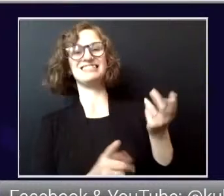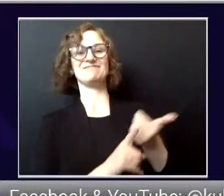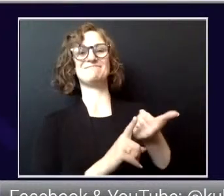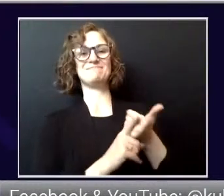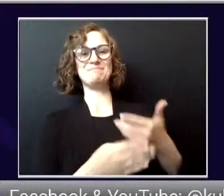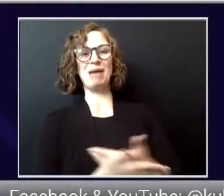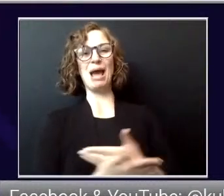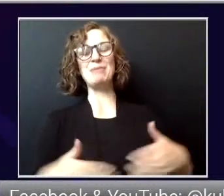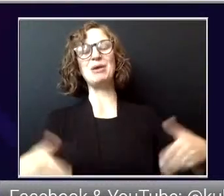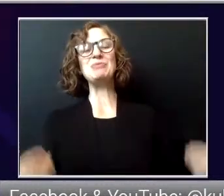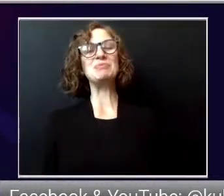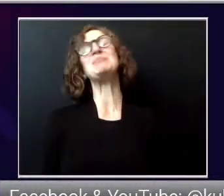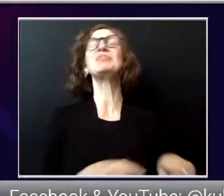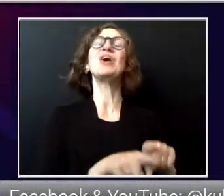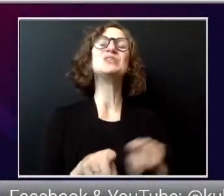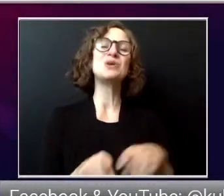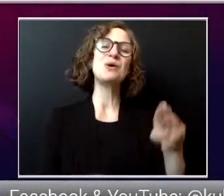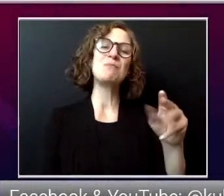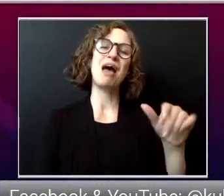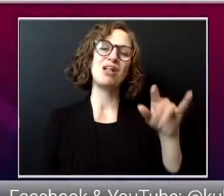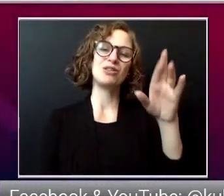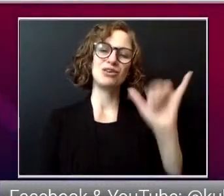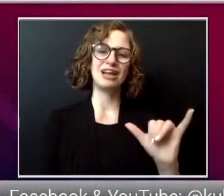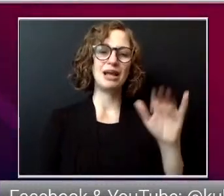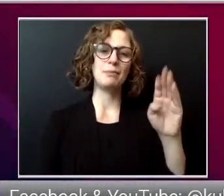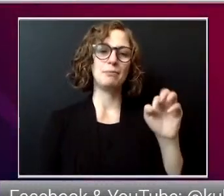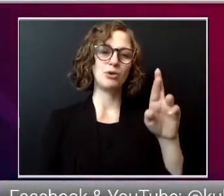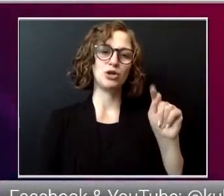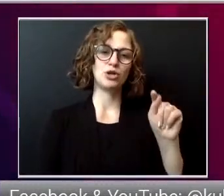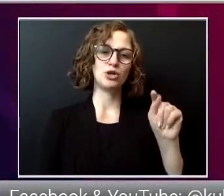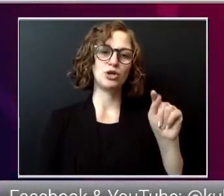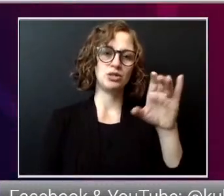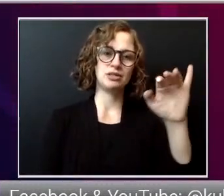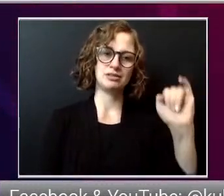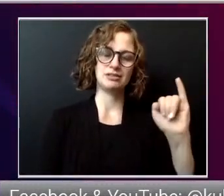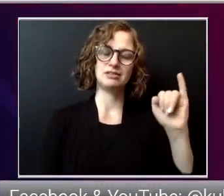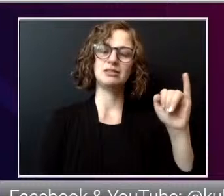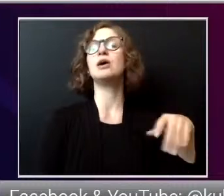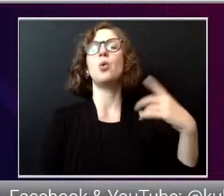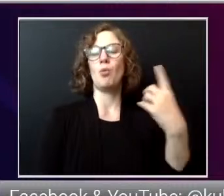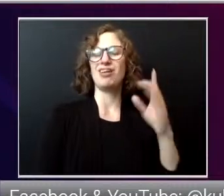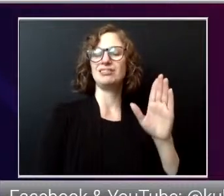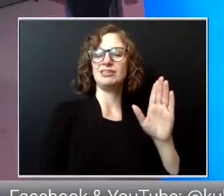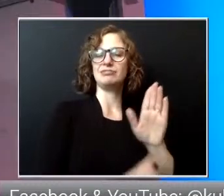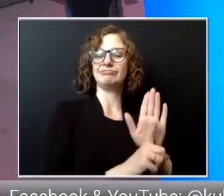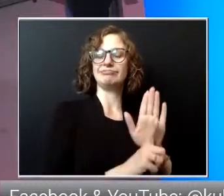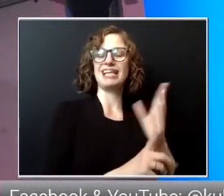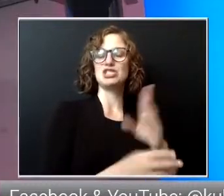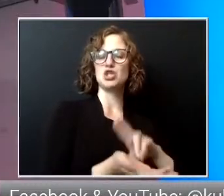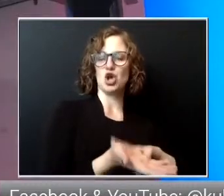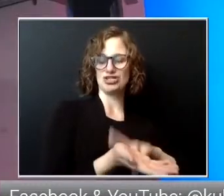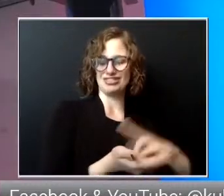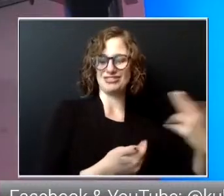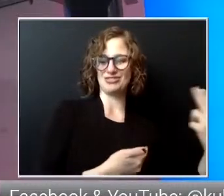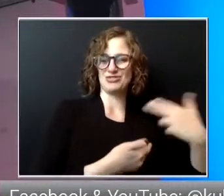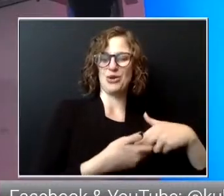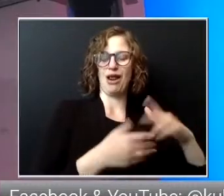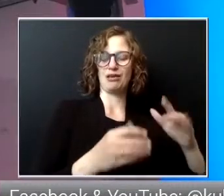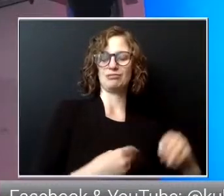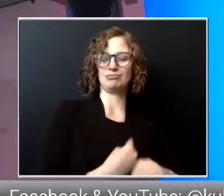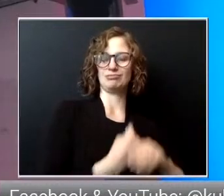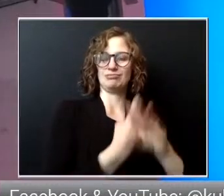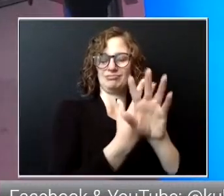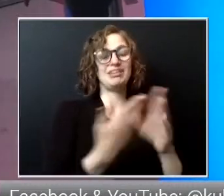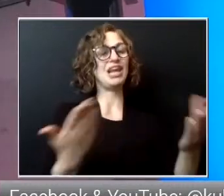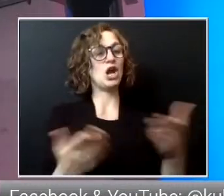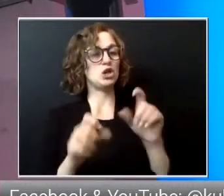Bertucci. Mallory is one of Archie's nurses. She's joining us virtually. And here in the studio, we have another one of Archie's